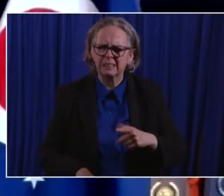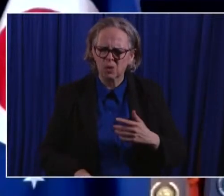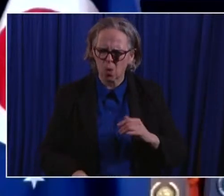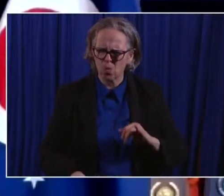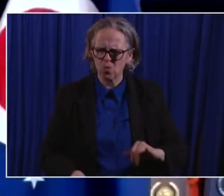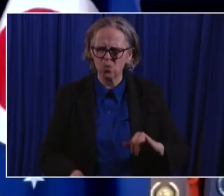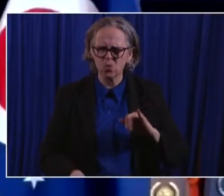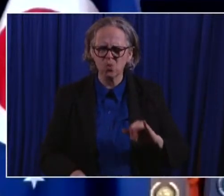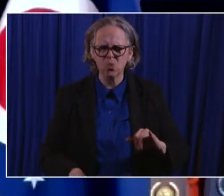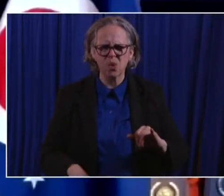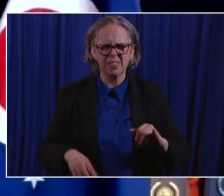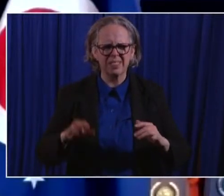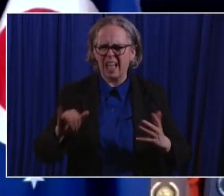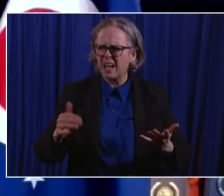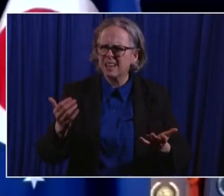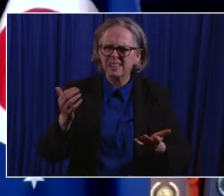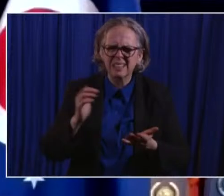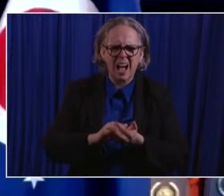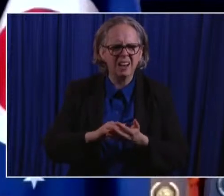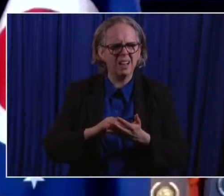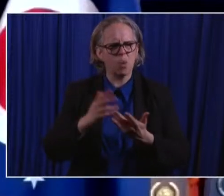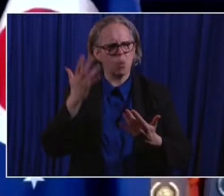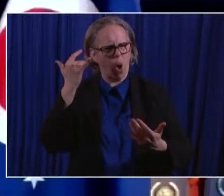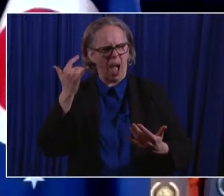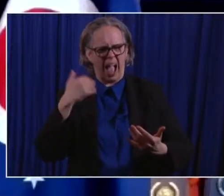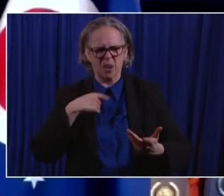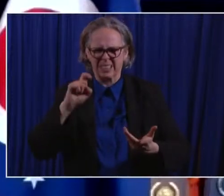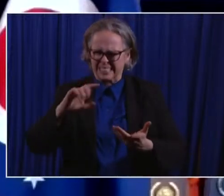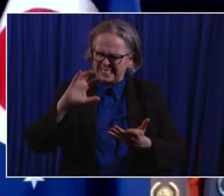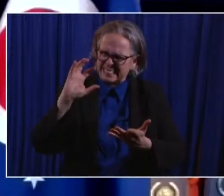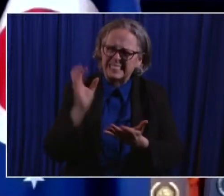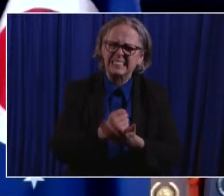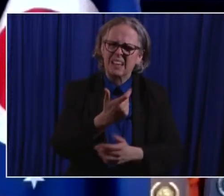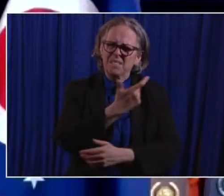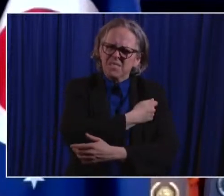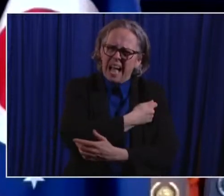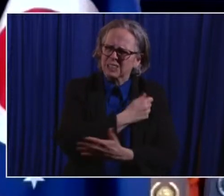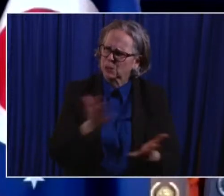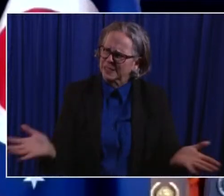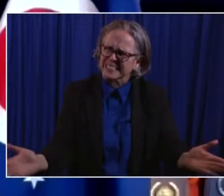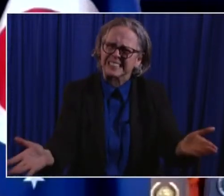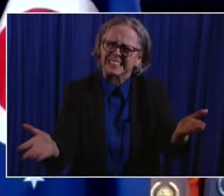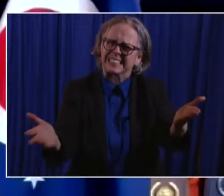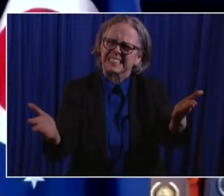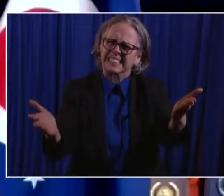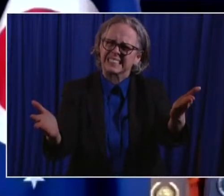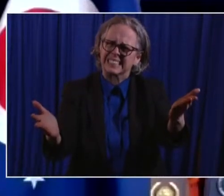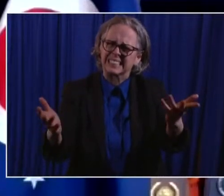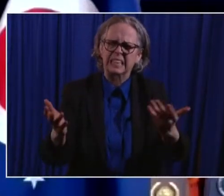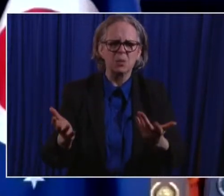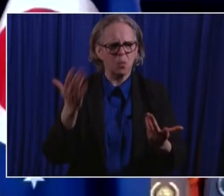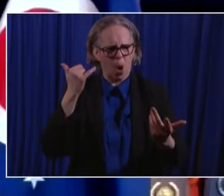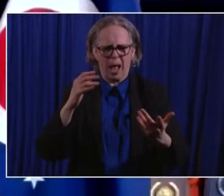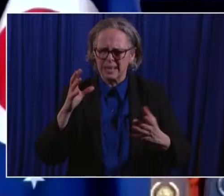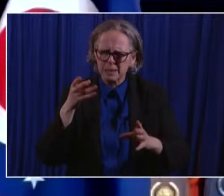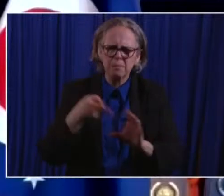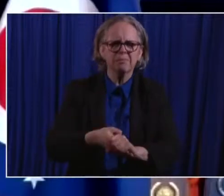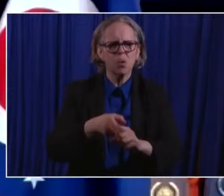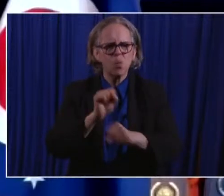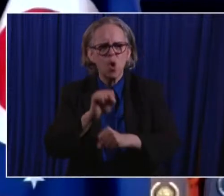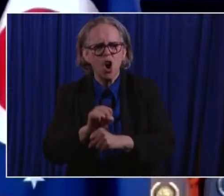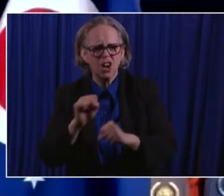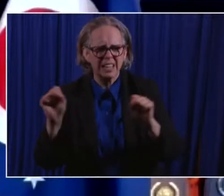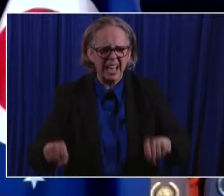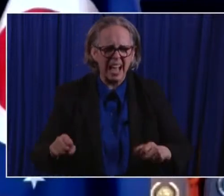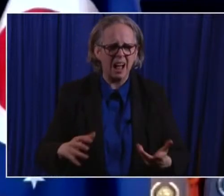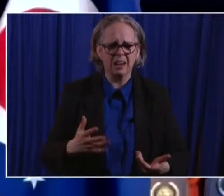vaccinated, that wants to come back to work, that they know that it's easy to do. There are appointments going wanting right now. That